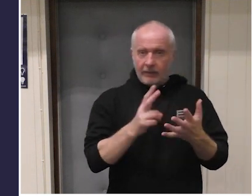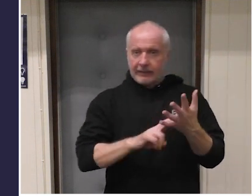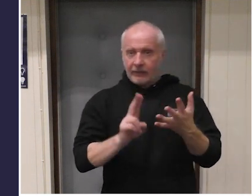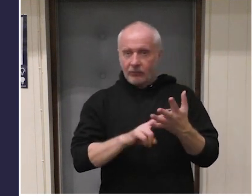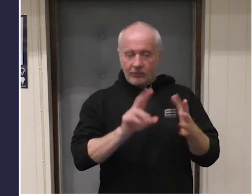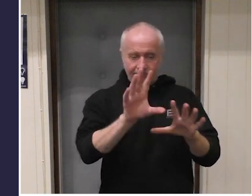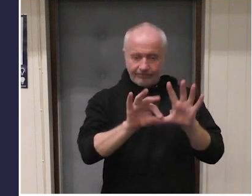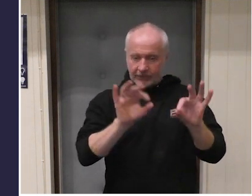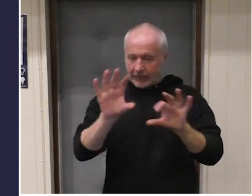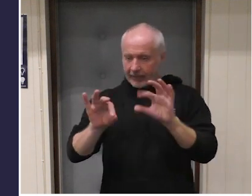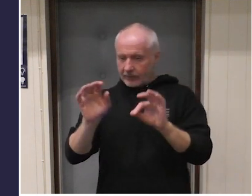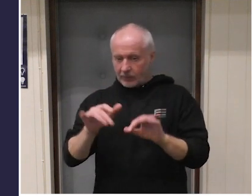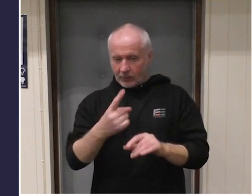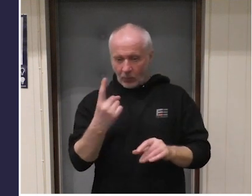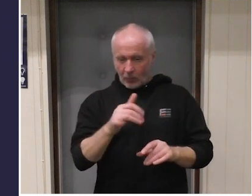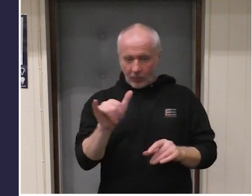time?